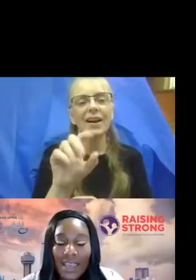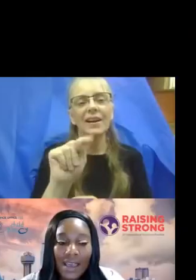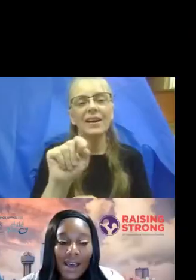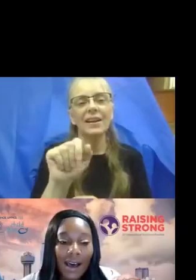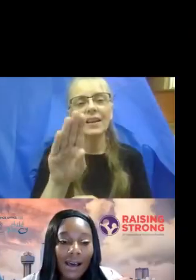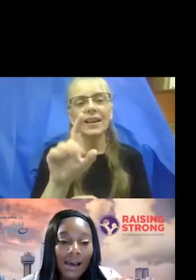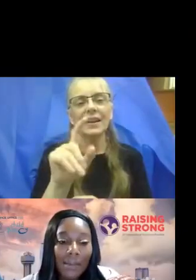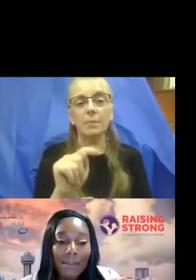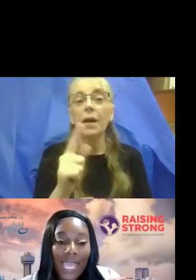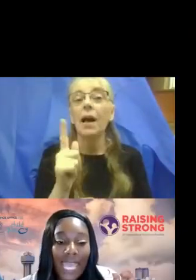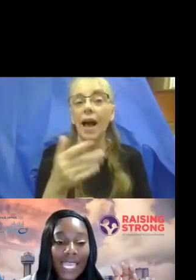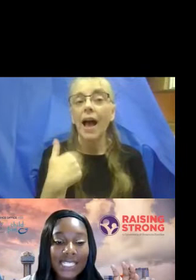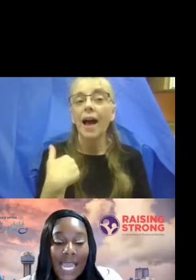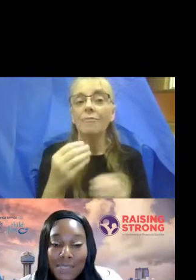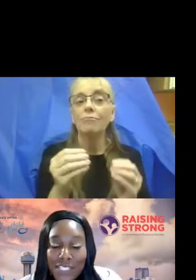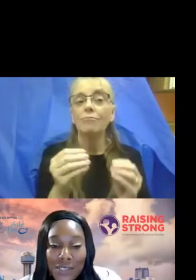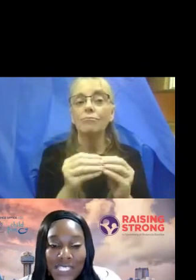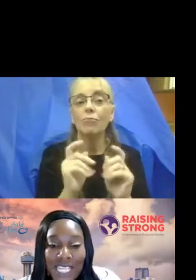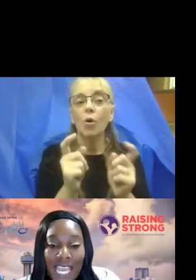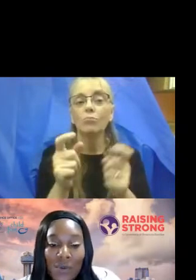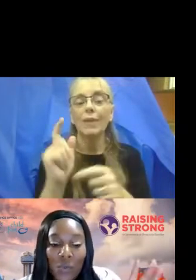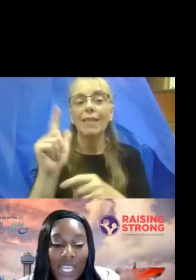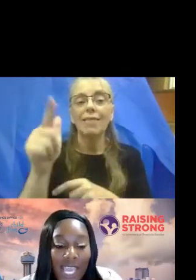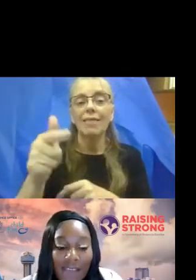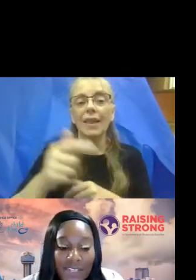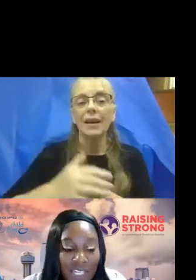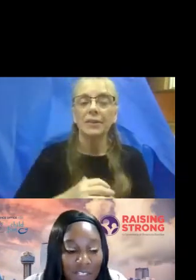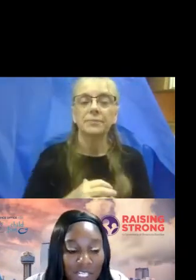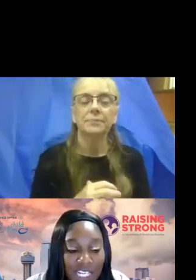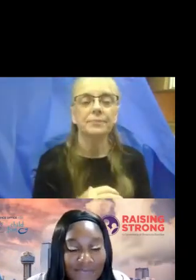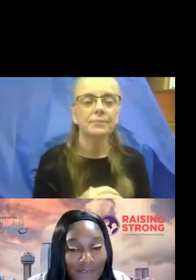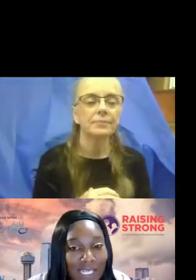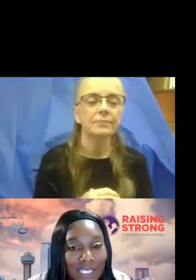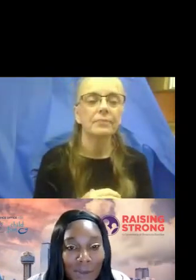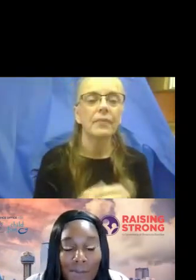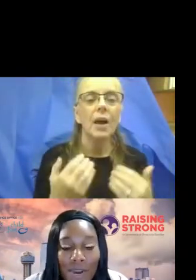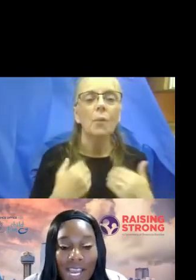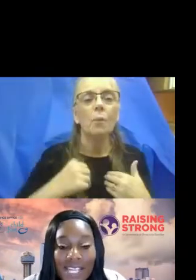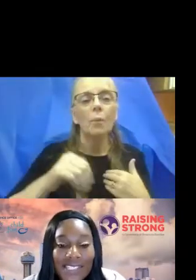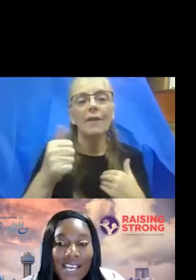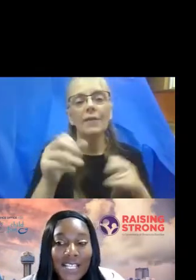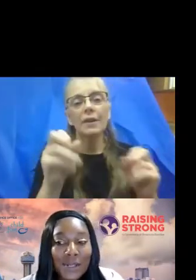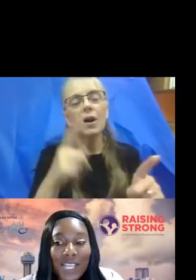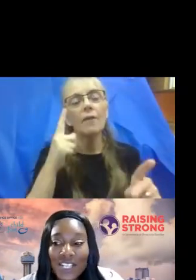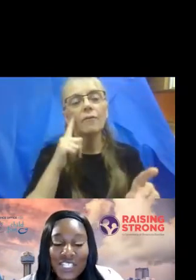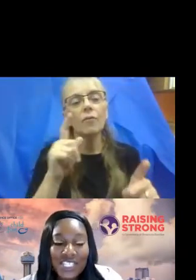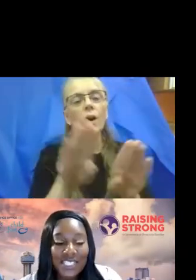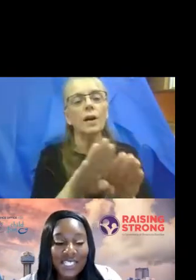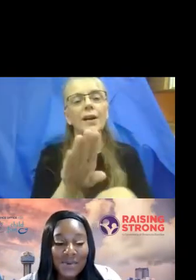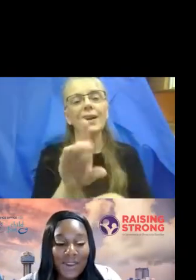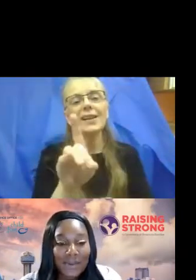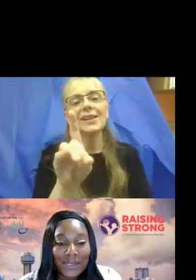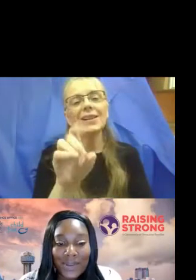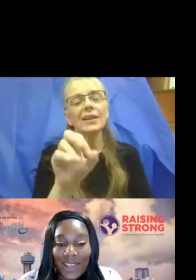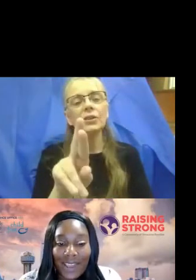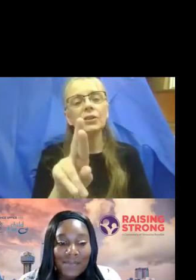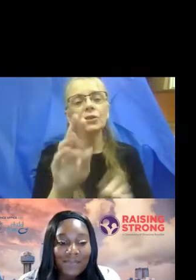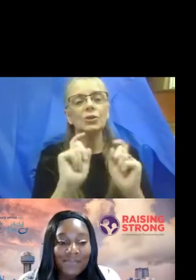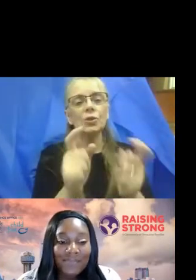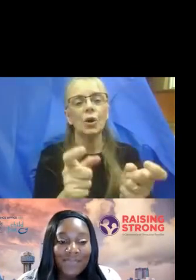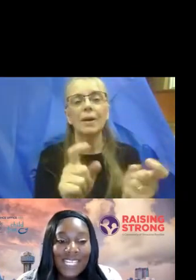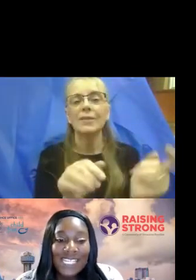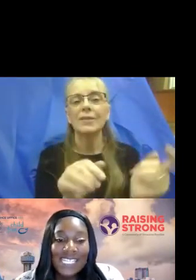away a tablet to today. We have another chance for a door prize, so y'all just stick around,